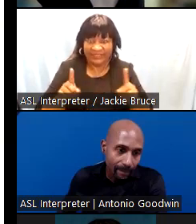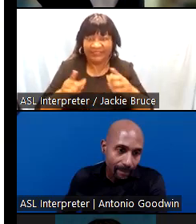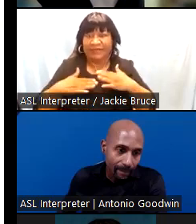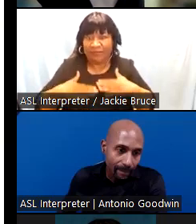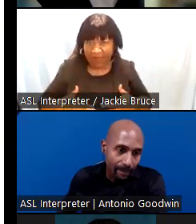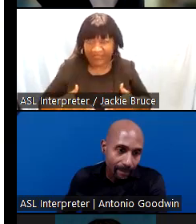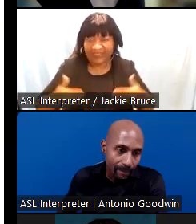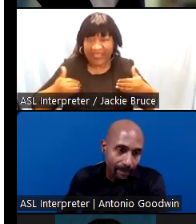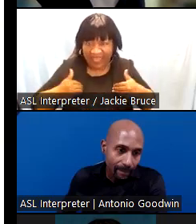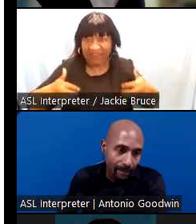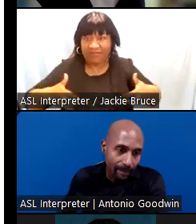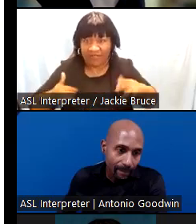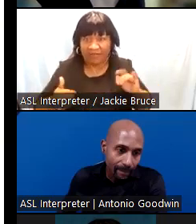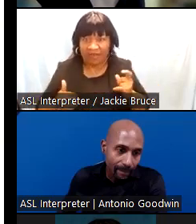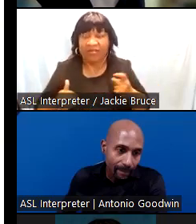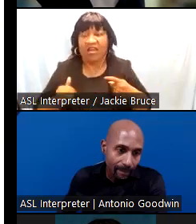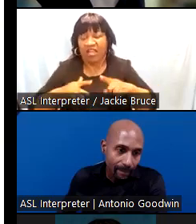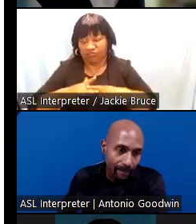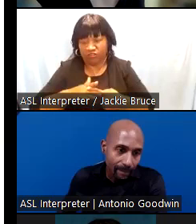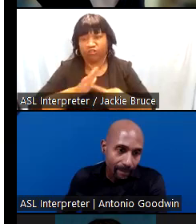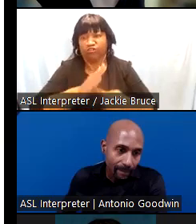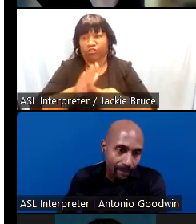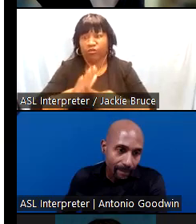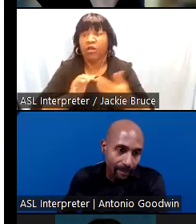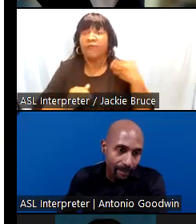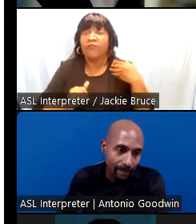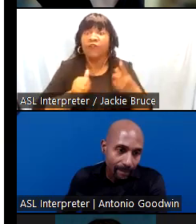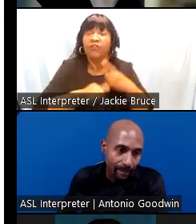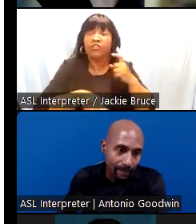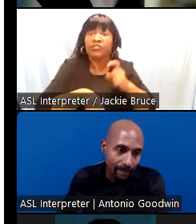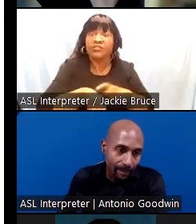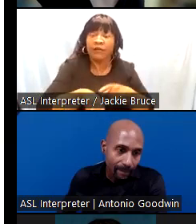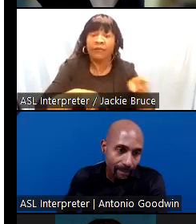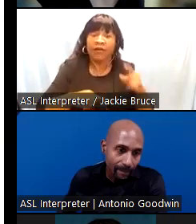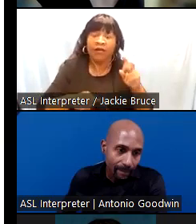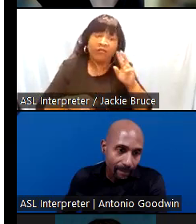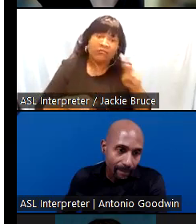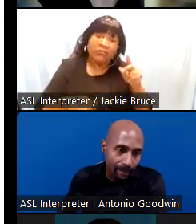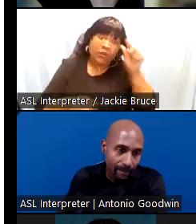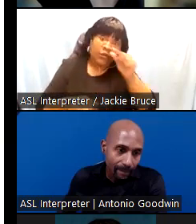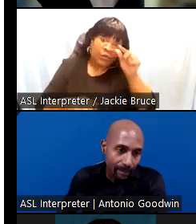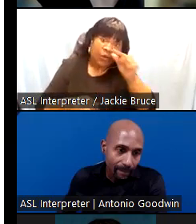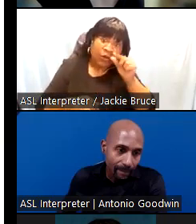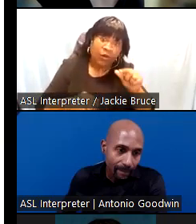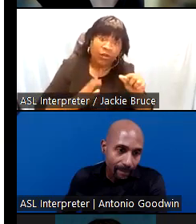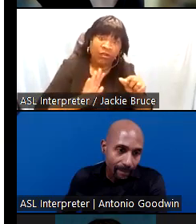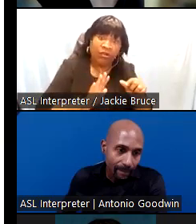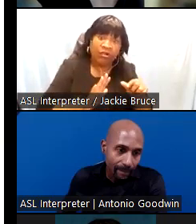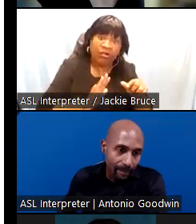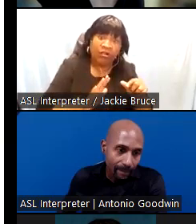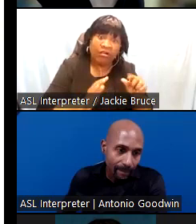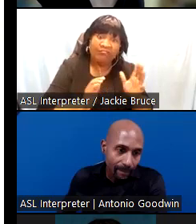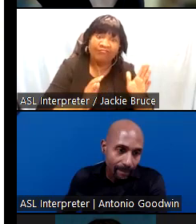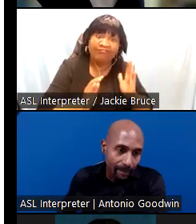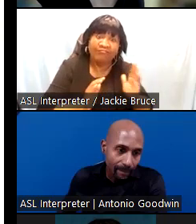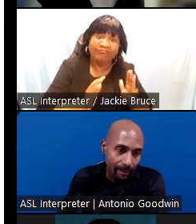with monkeypox. Originally, when I Googled, it was all Black folks, and that can create